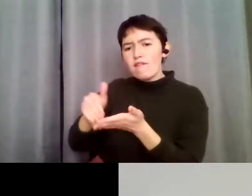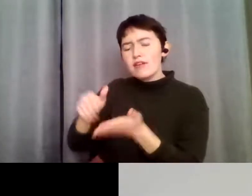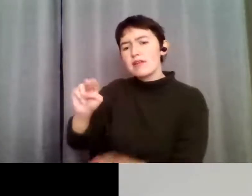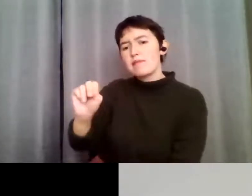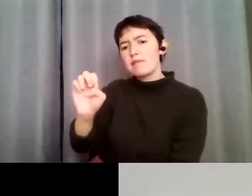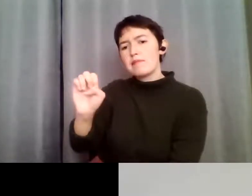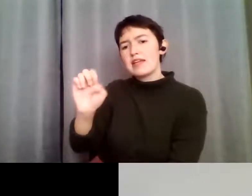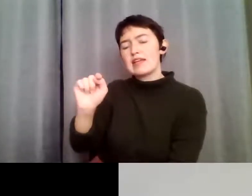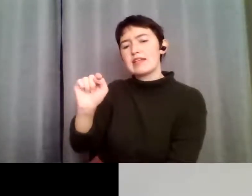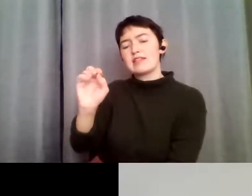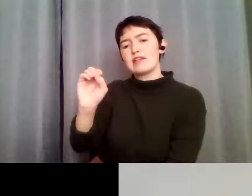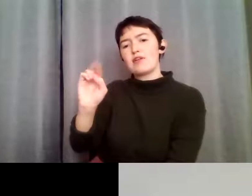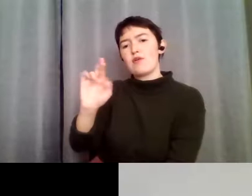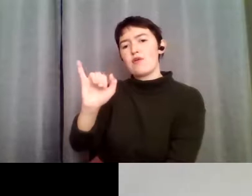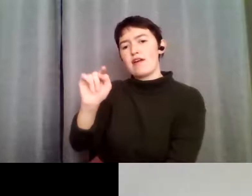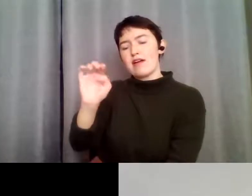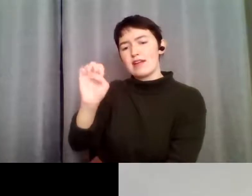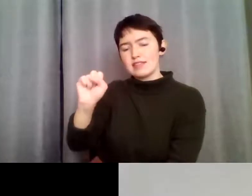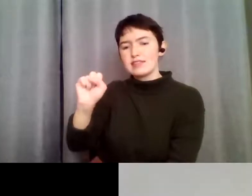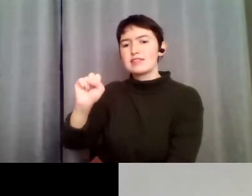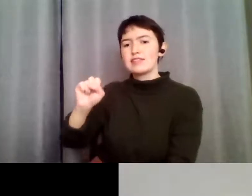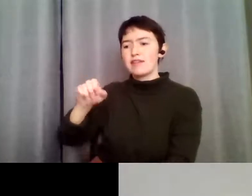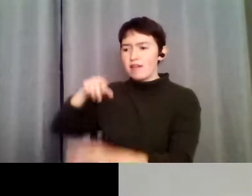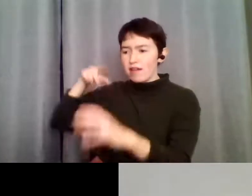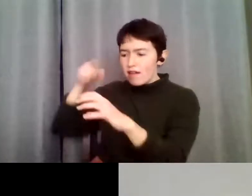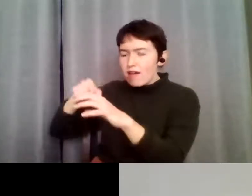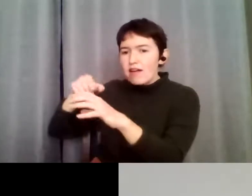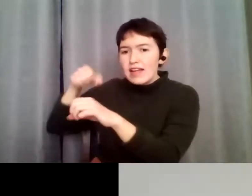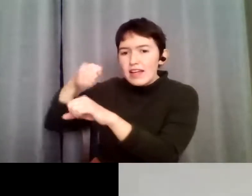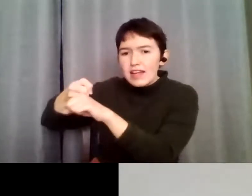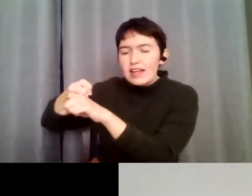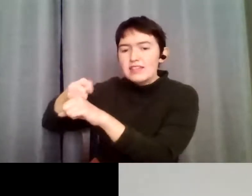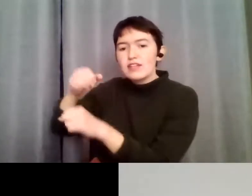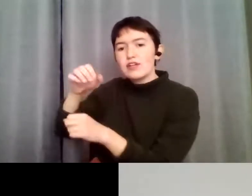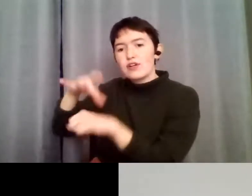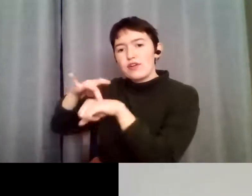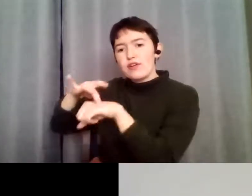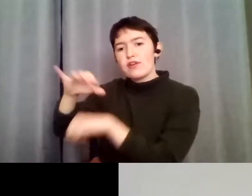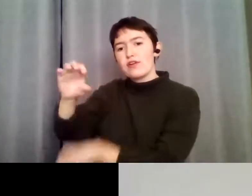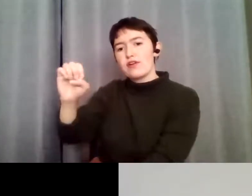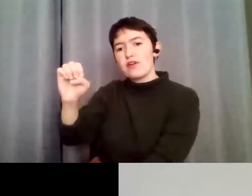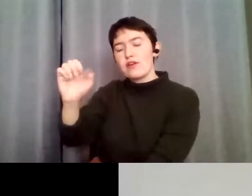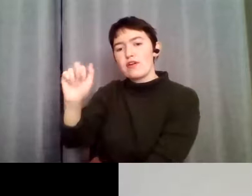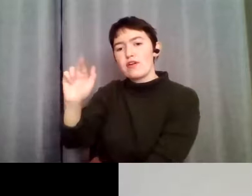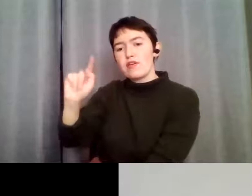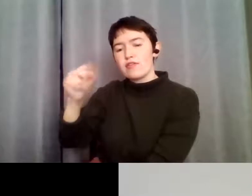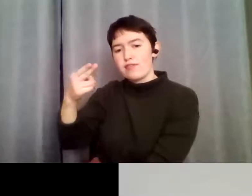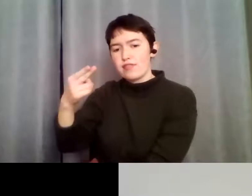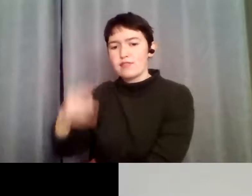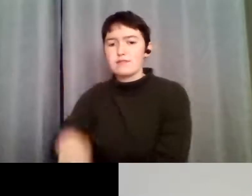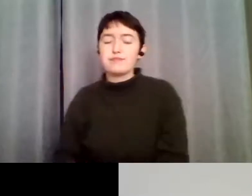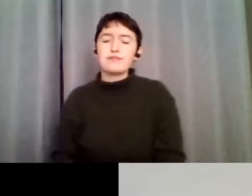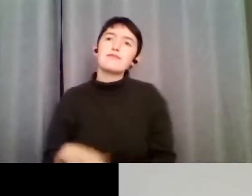Yeah, great question, Andy. How often do meteorites fall to Earth? So a short answer is all the